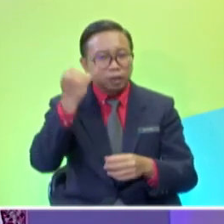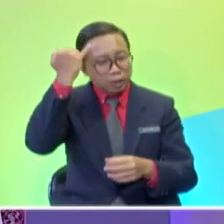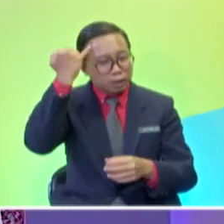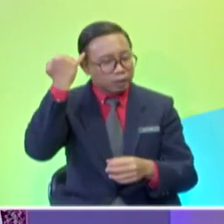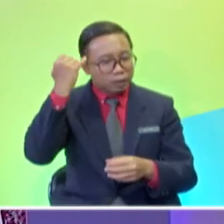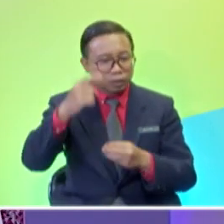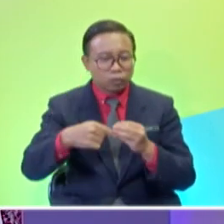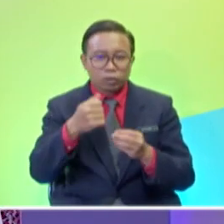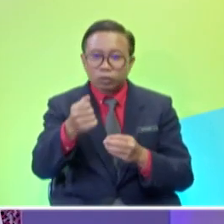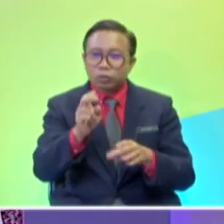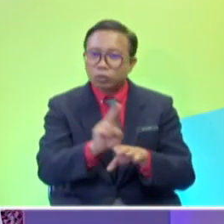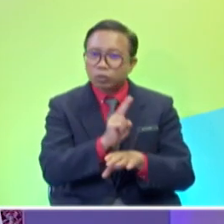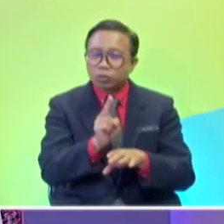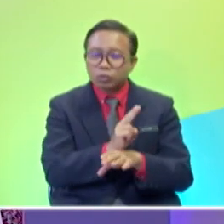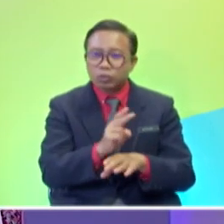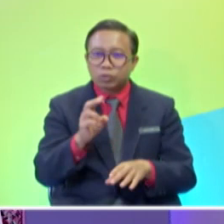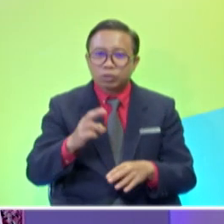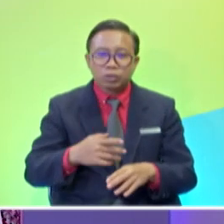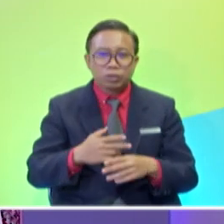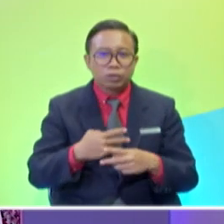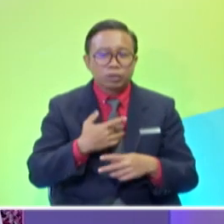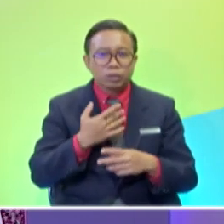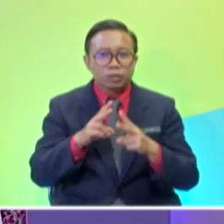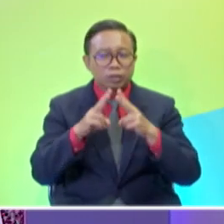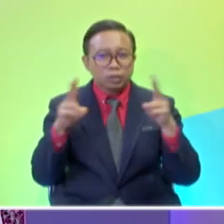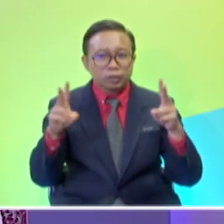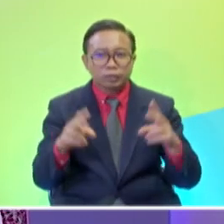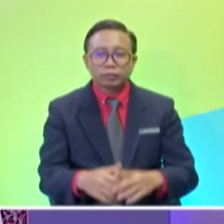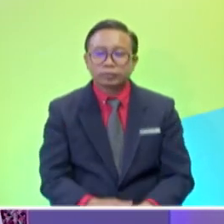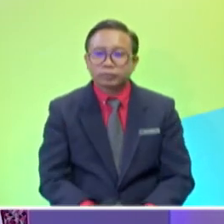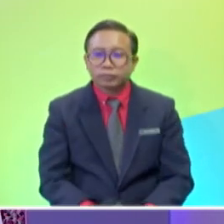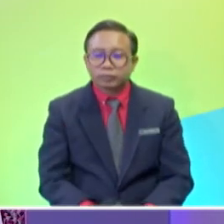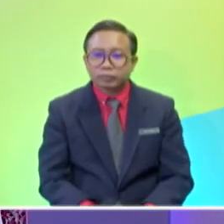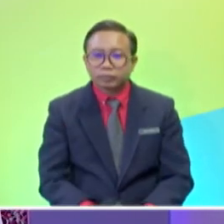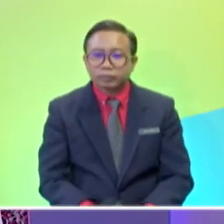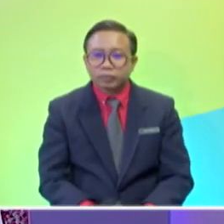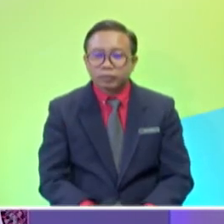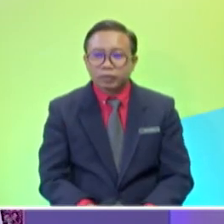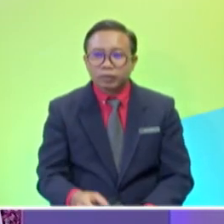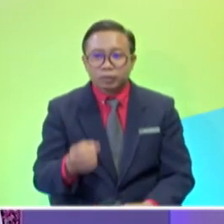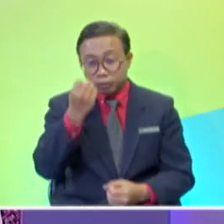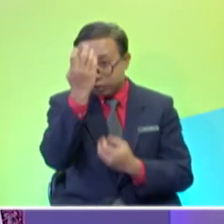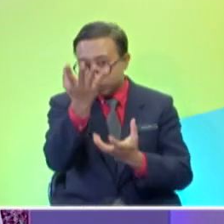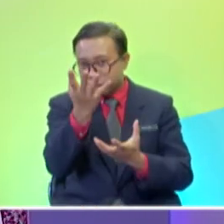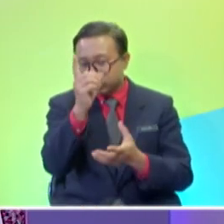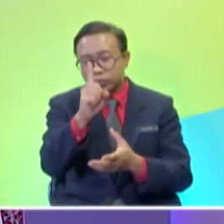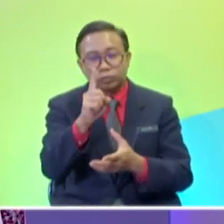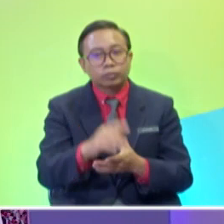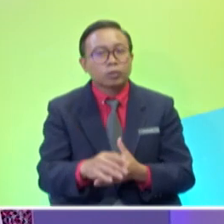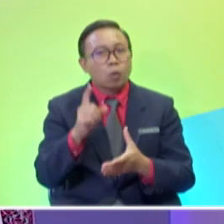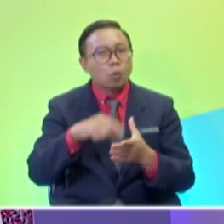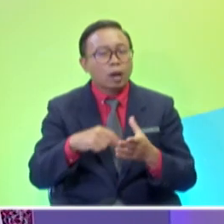when you use the word really? Are you trying to emphasize something? Or what about